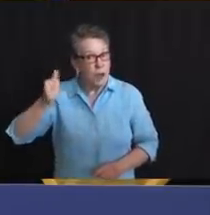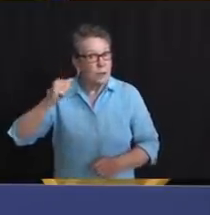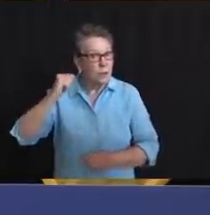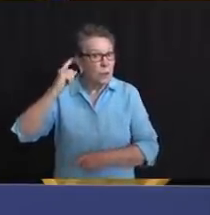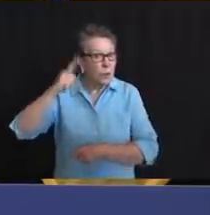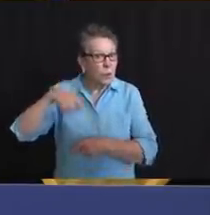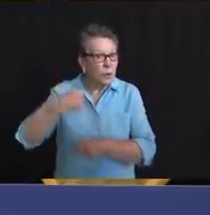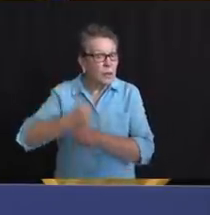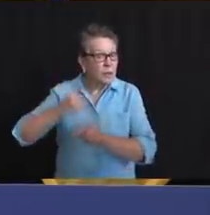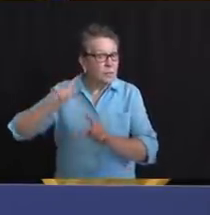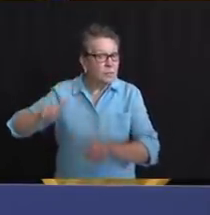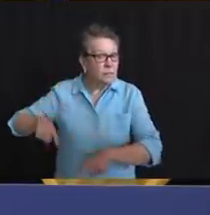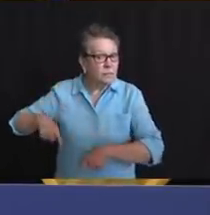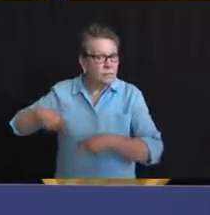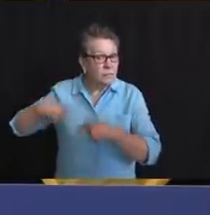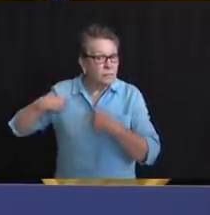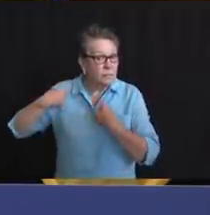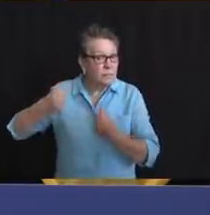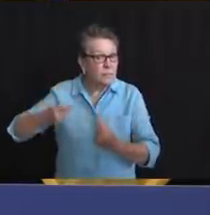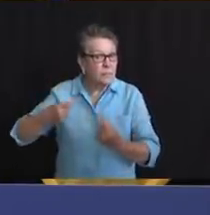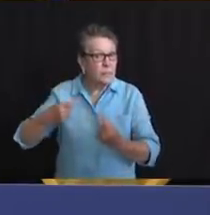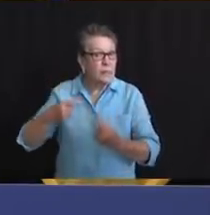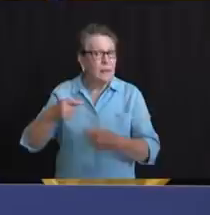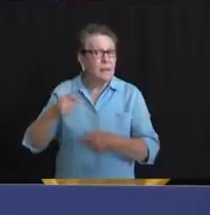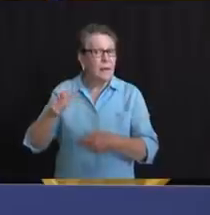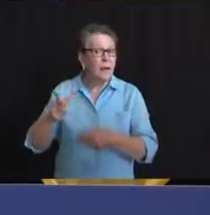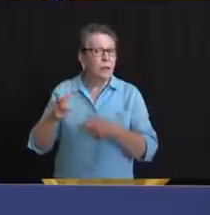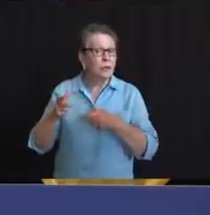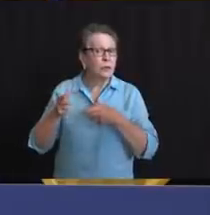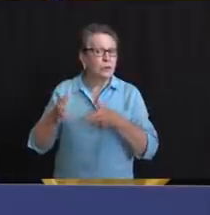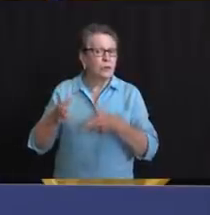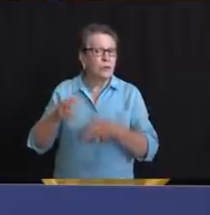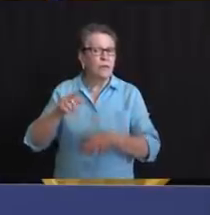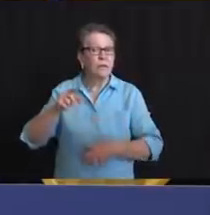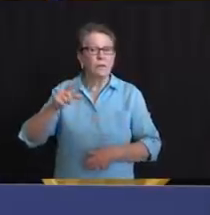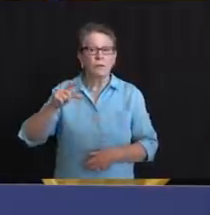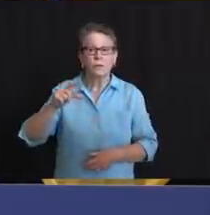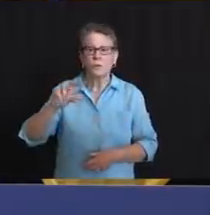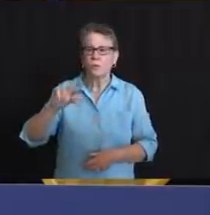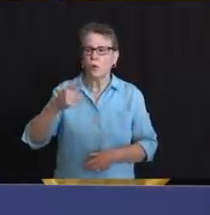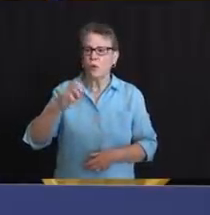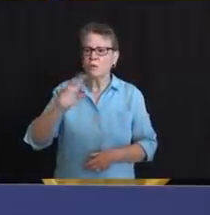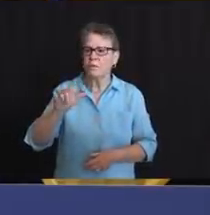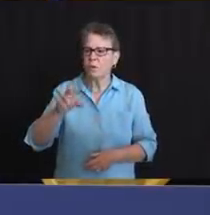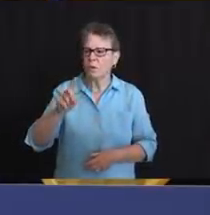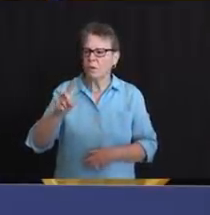incident and its aftermath have had on the country in the years since and going forward?